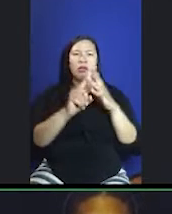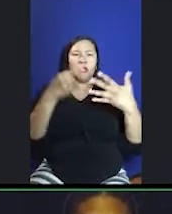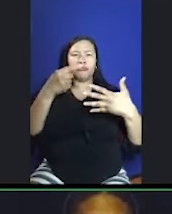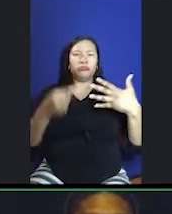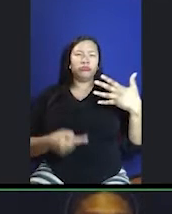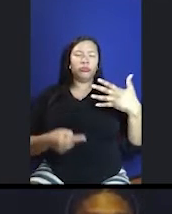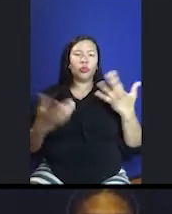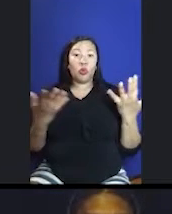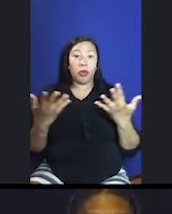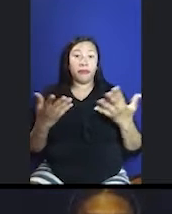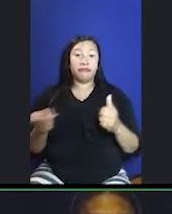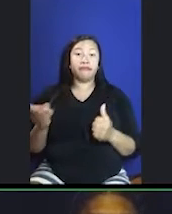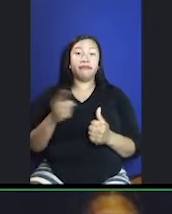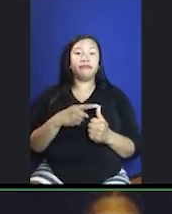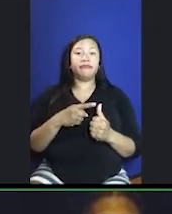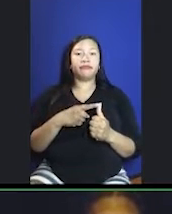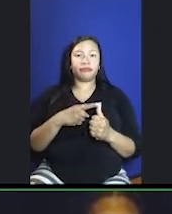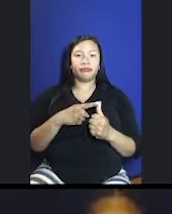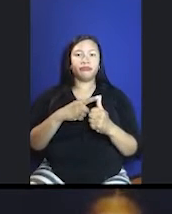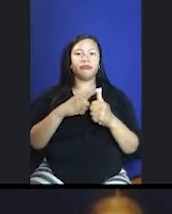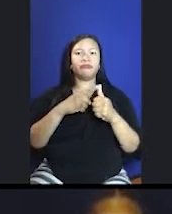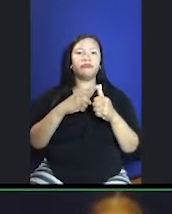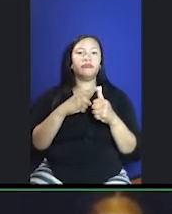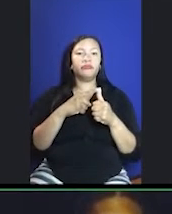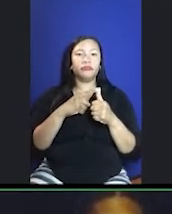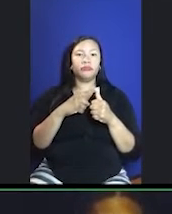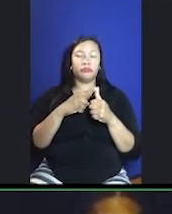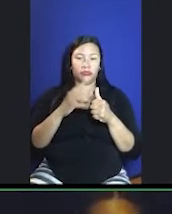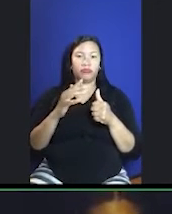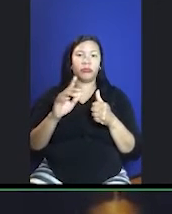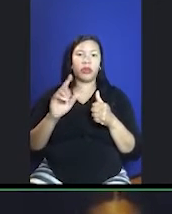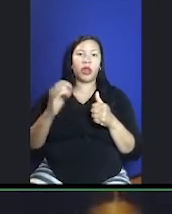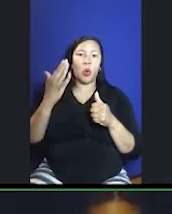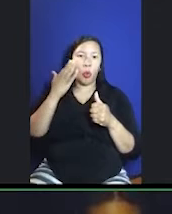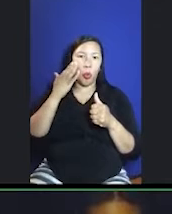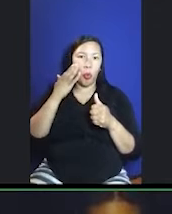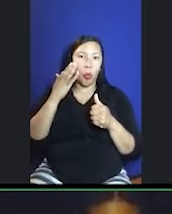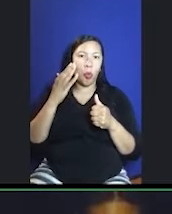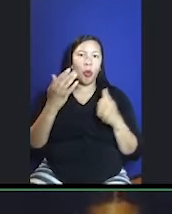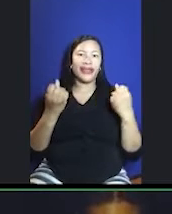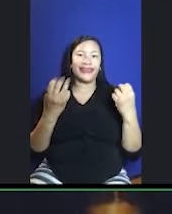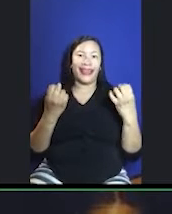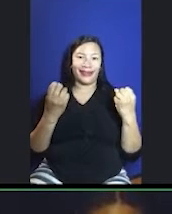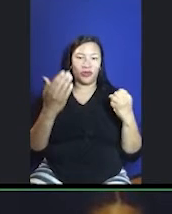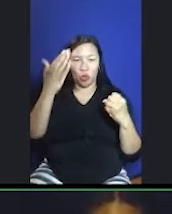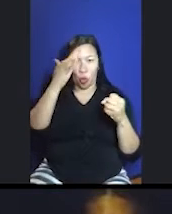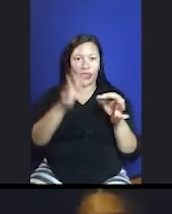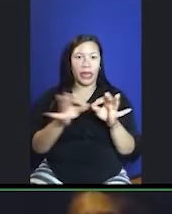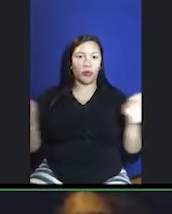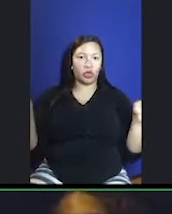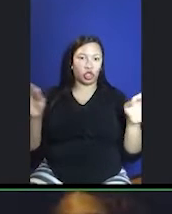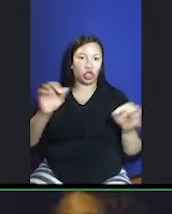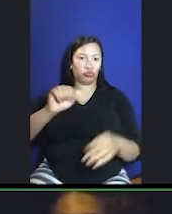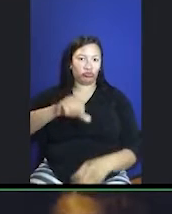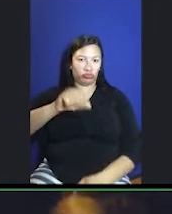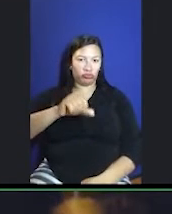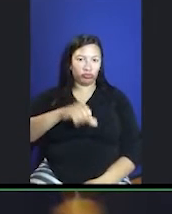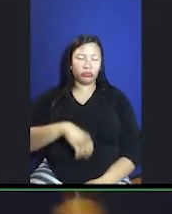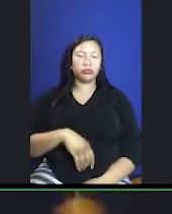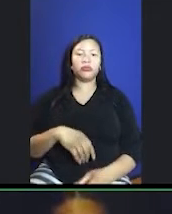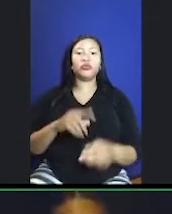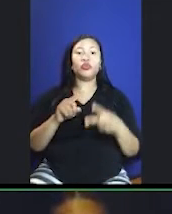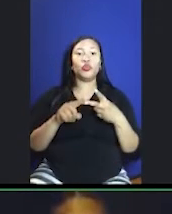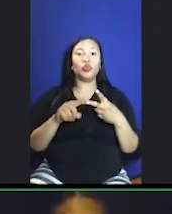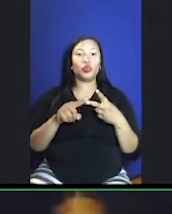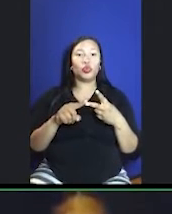now are one, knowing sign language, knowing the language, and then